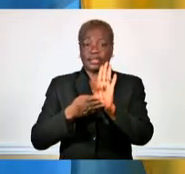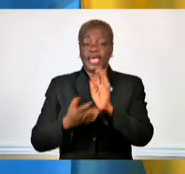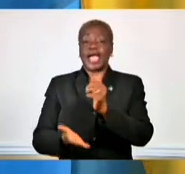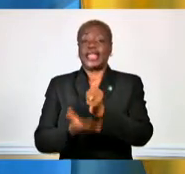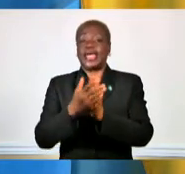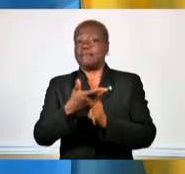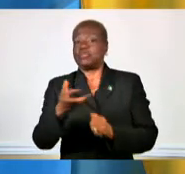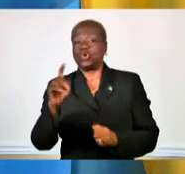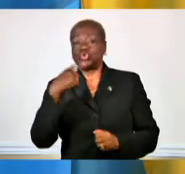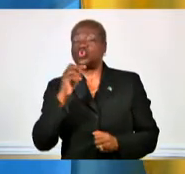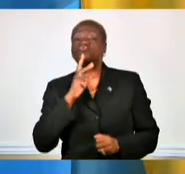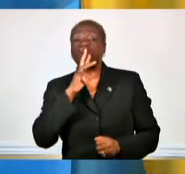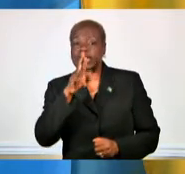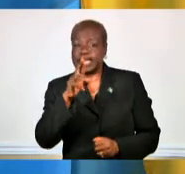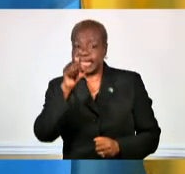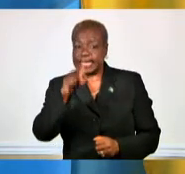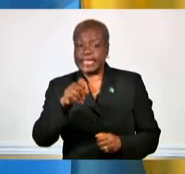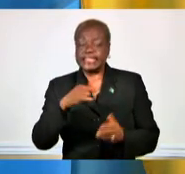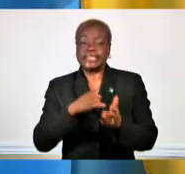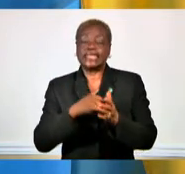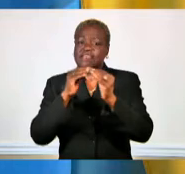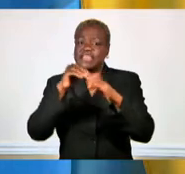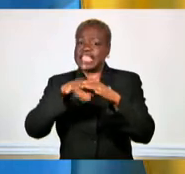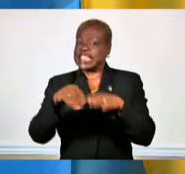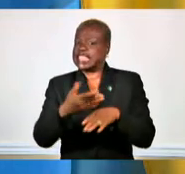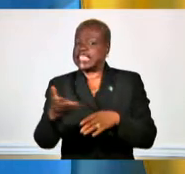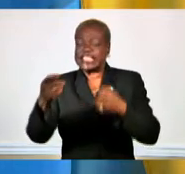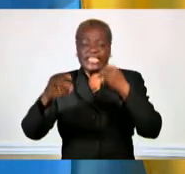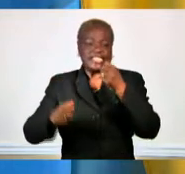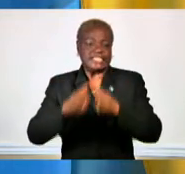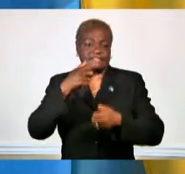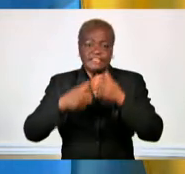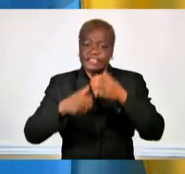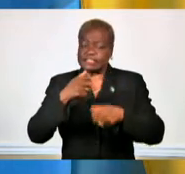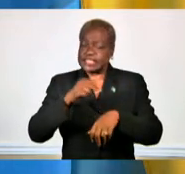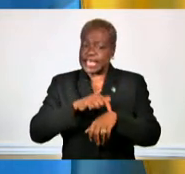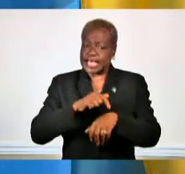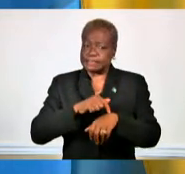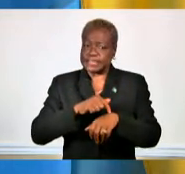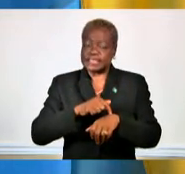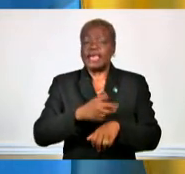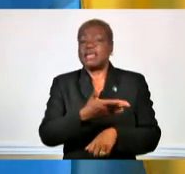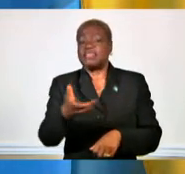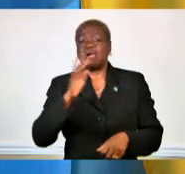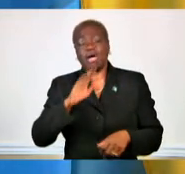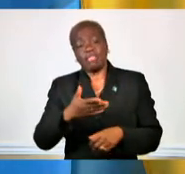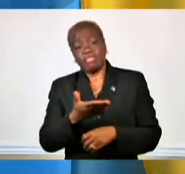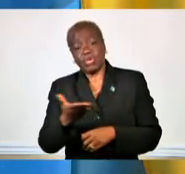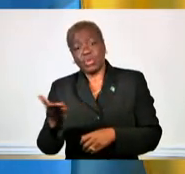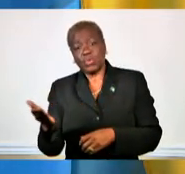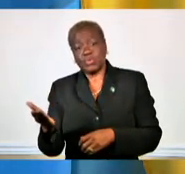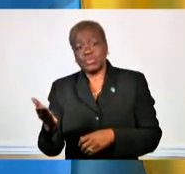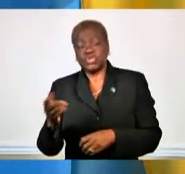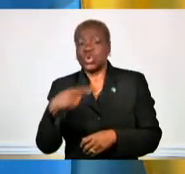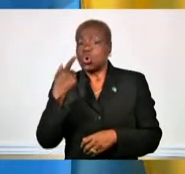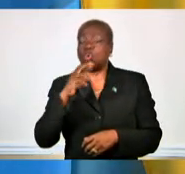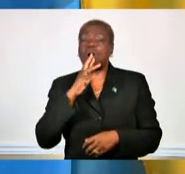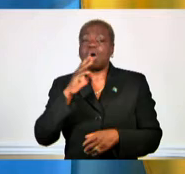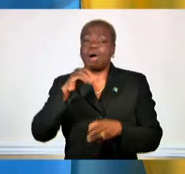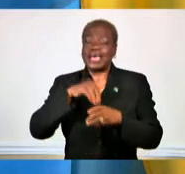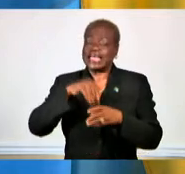who really need it most. At times, there are those who are in